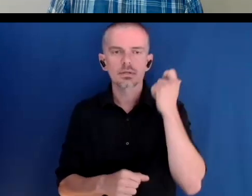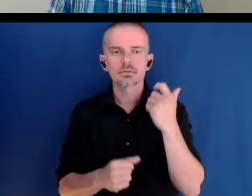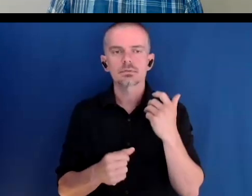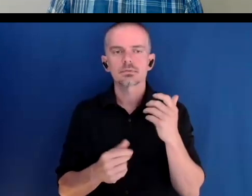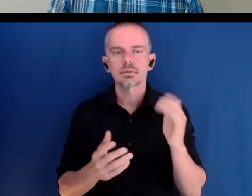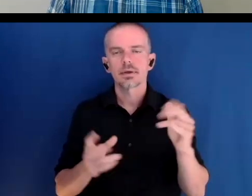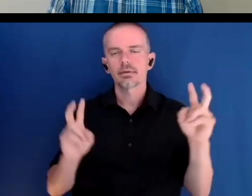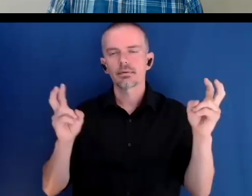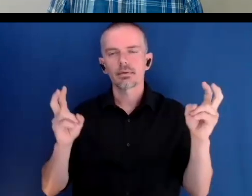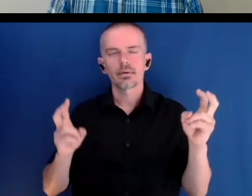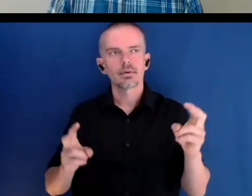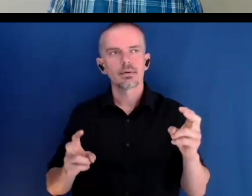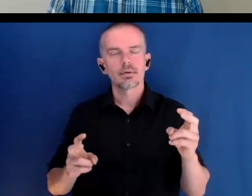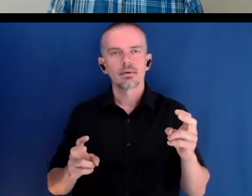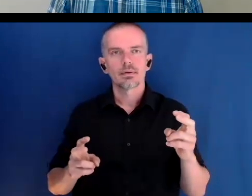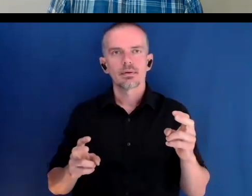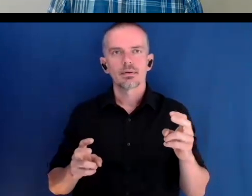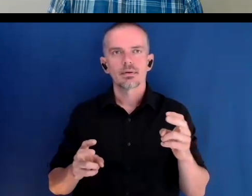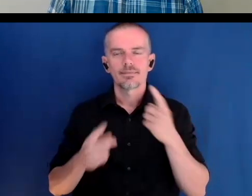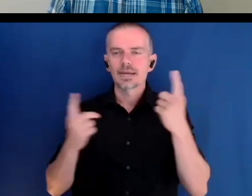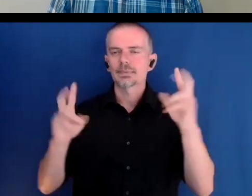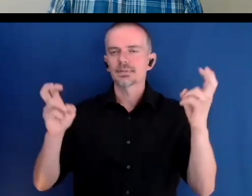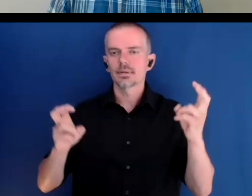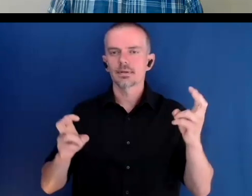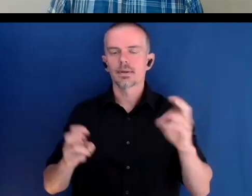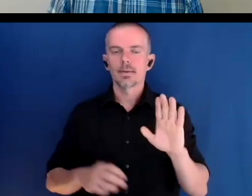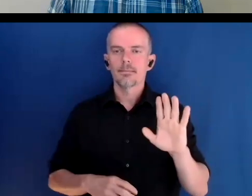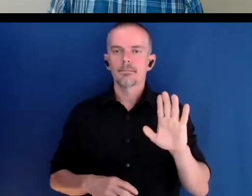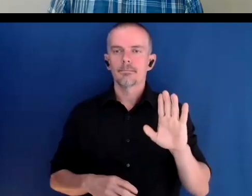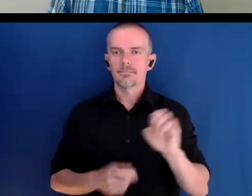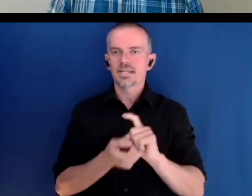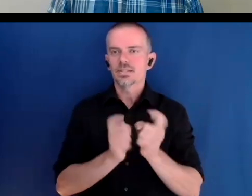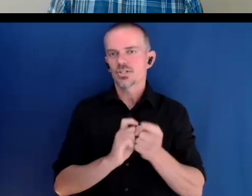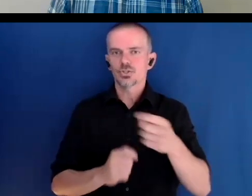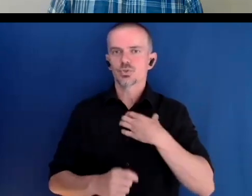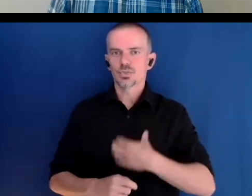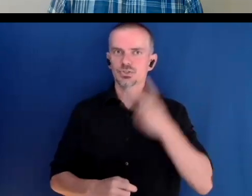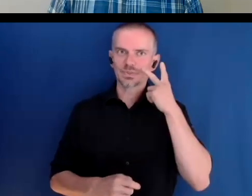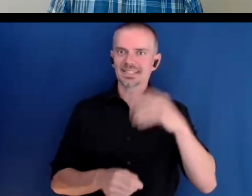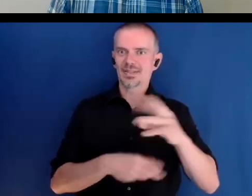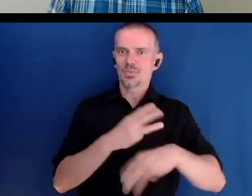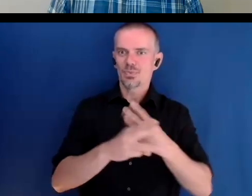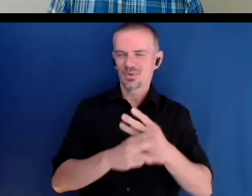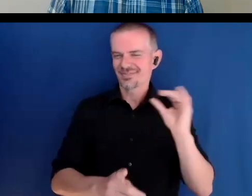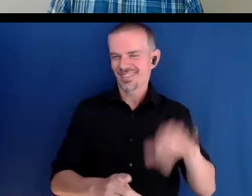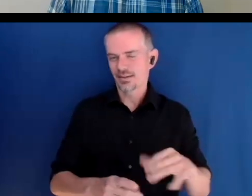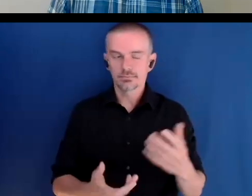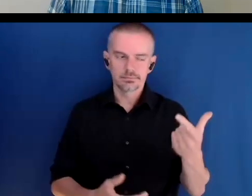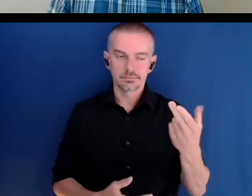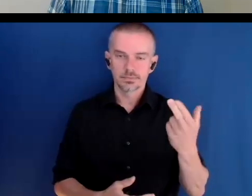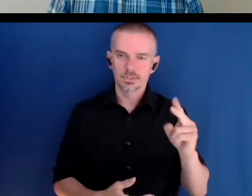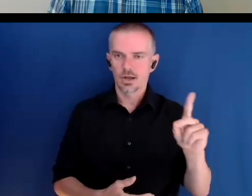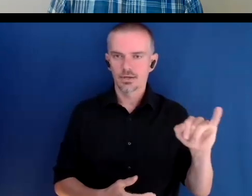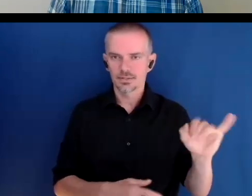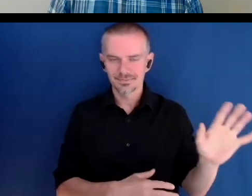being the change you wish to see in the world. Sorry, Gandhi. But when I was in the